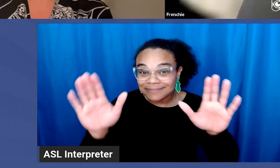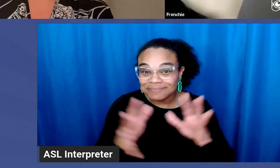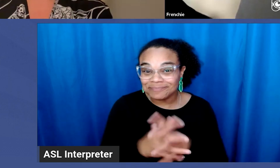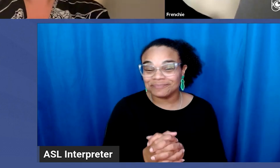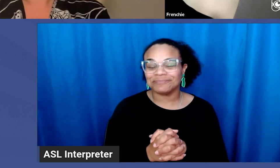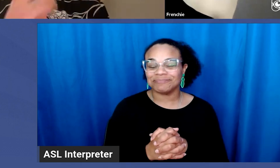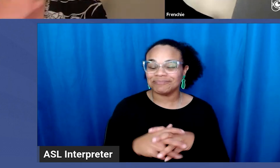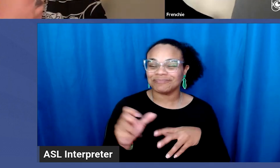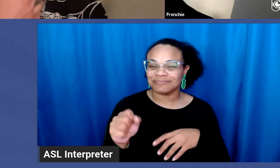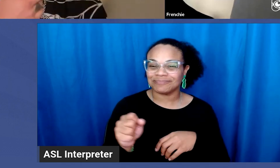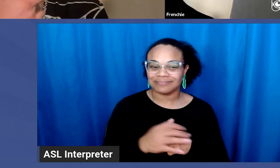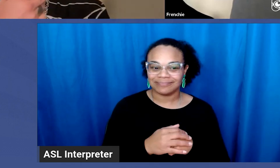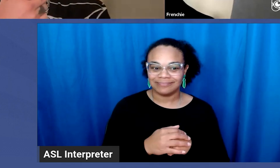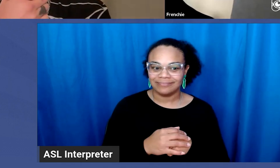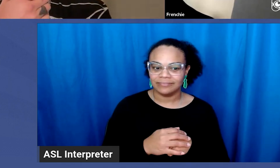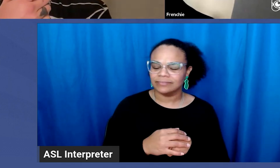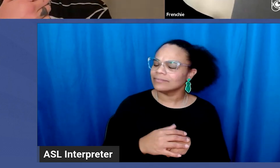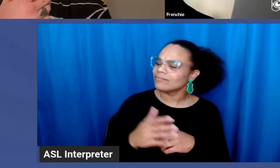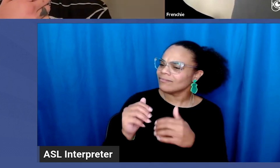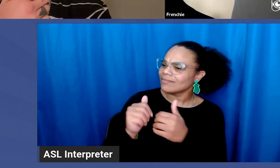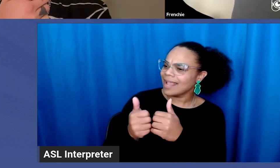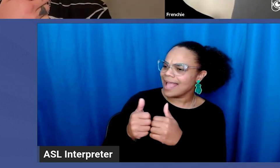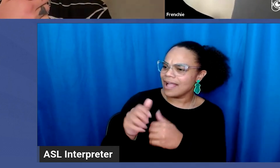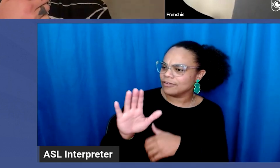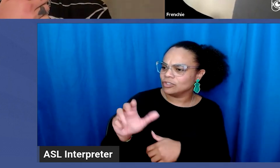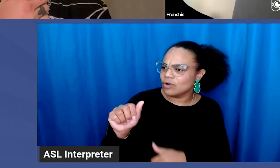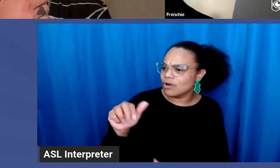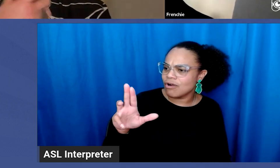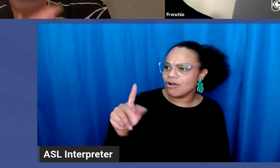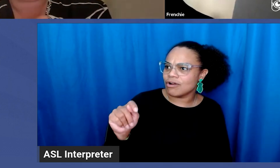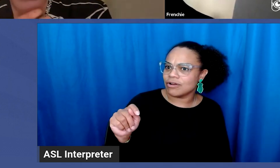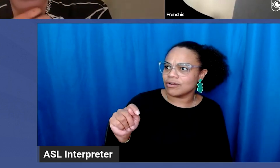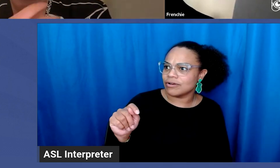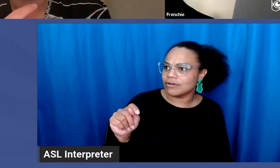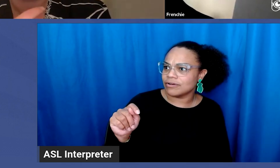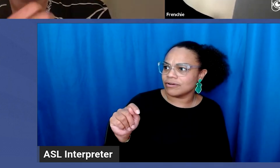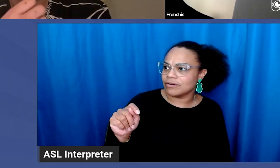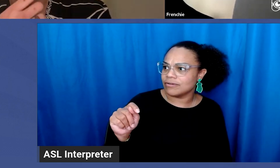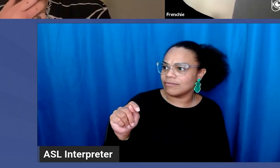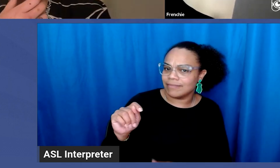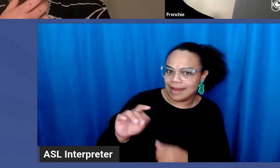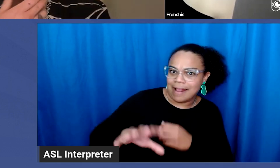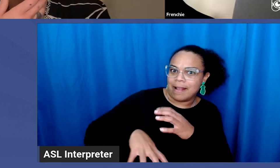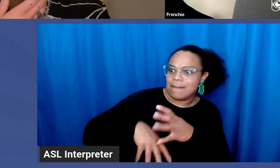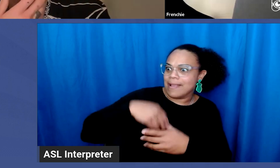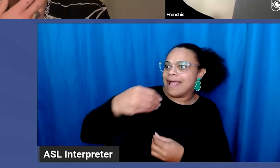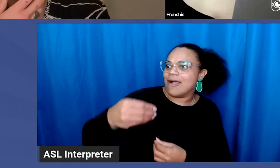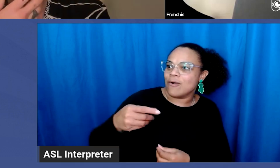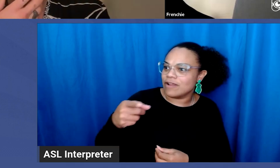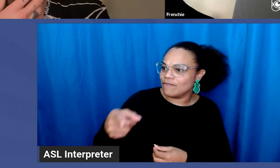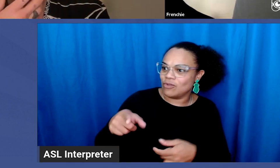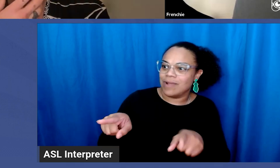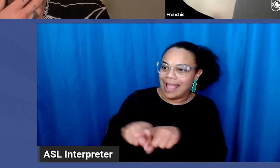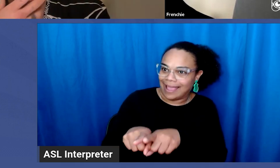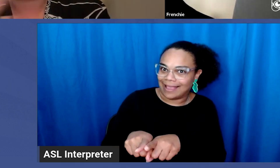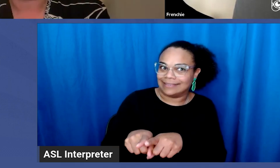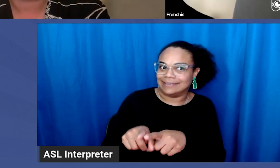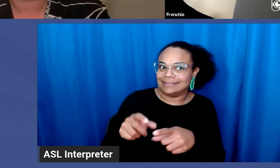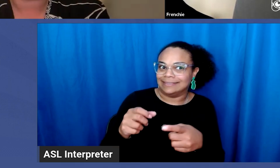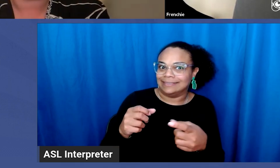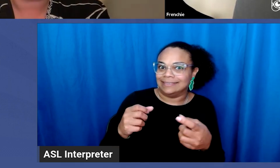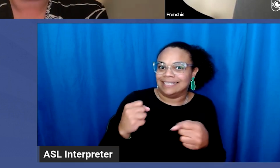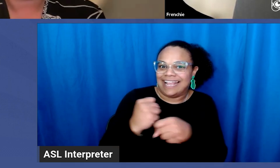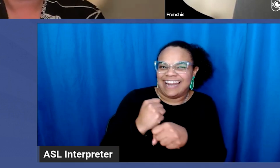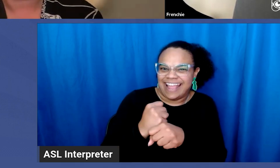Yeah. How does your art come out of you in an activist way? How does